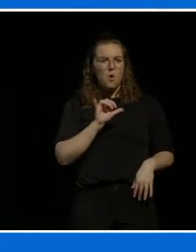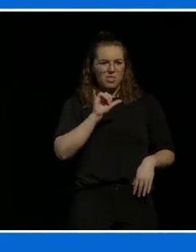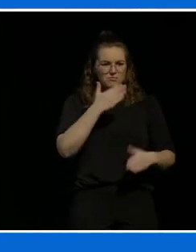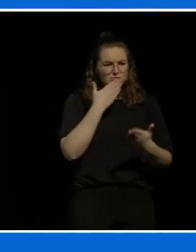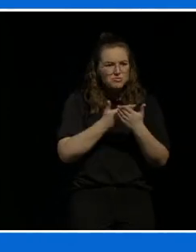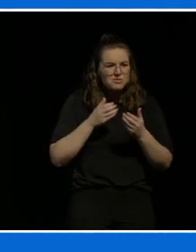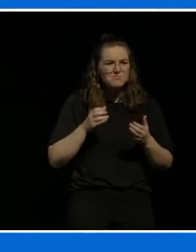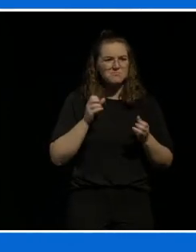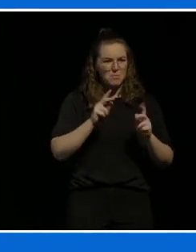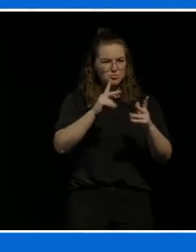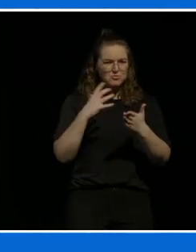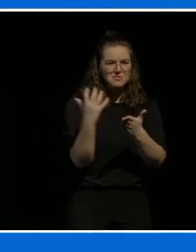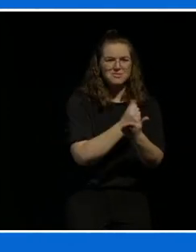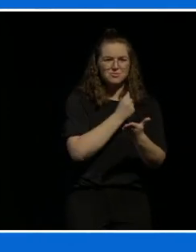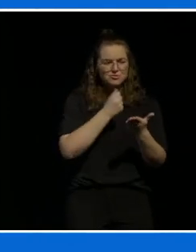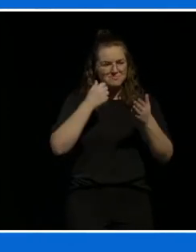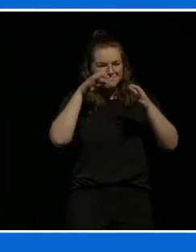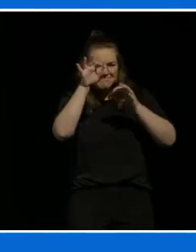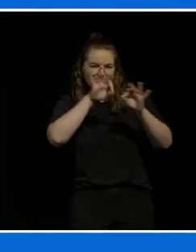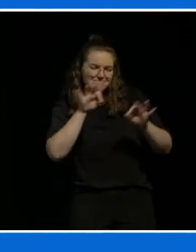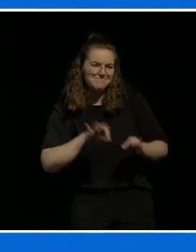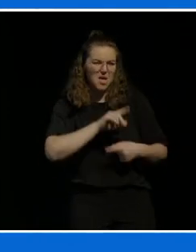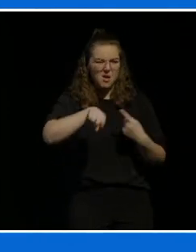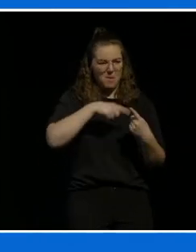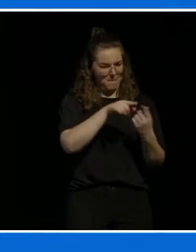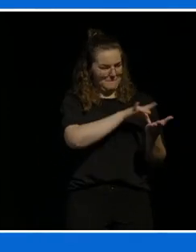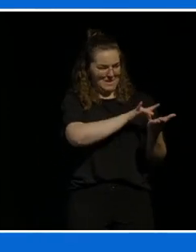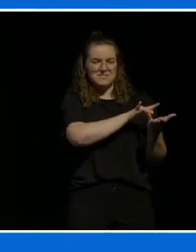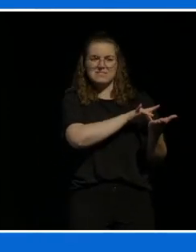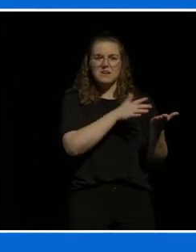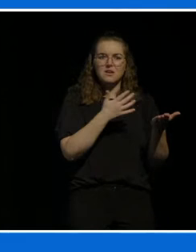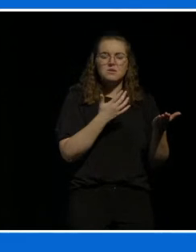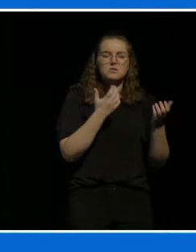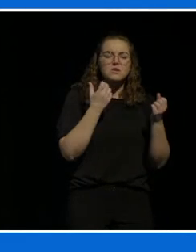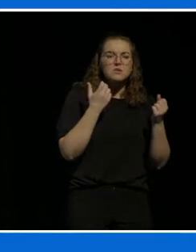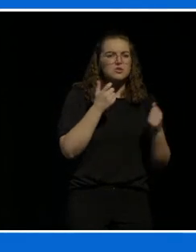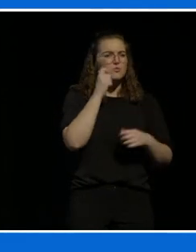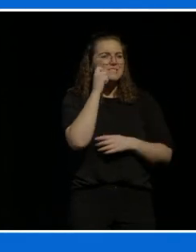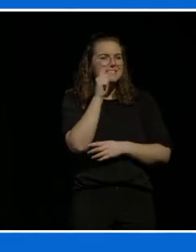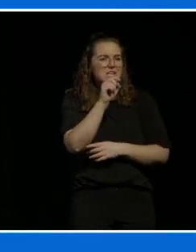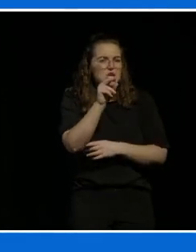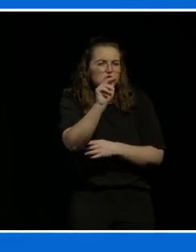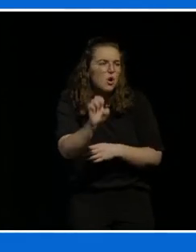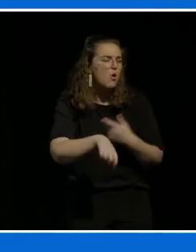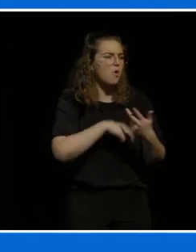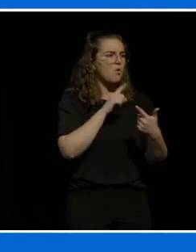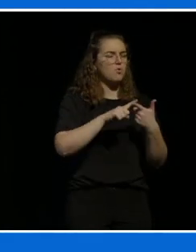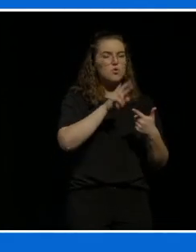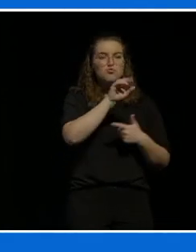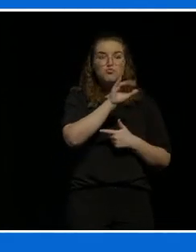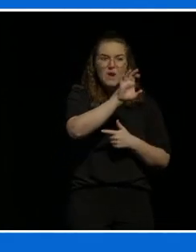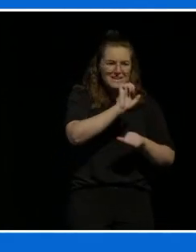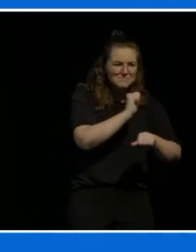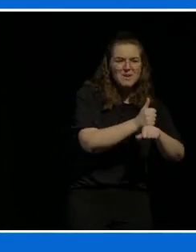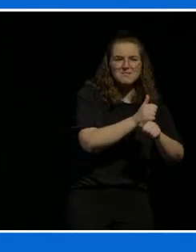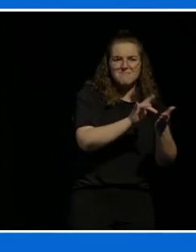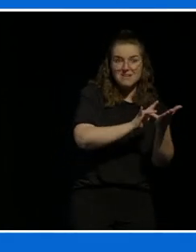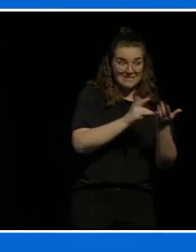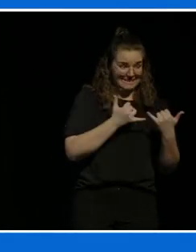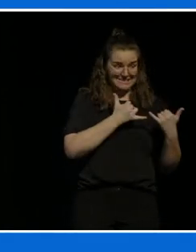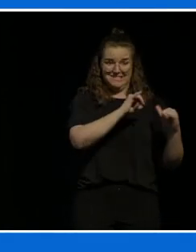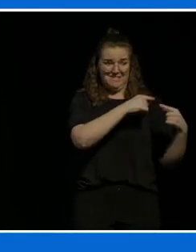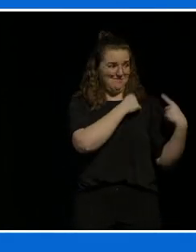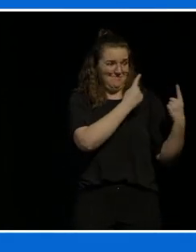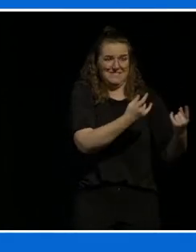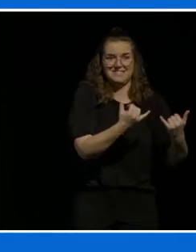overlooked aspects of medicine where there's so many things that need to change, whether it's talking about skin tone or talking about race-based medicine that's still used today but doesn't